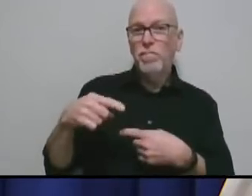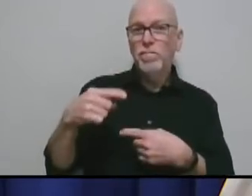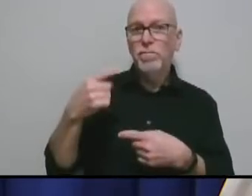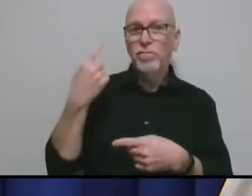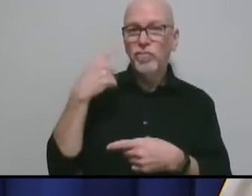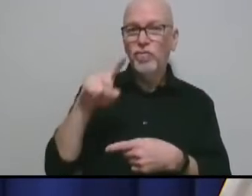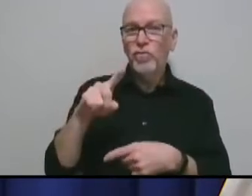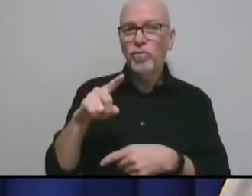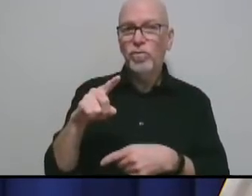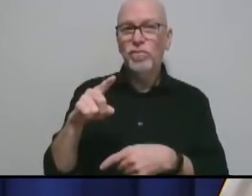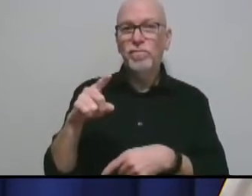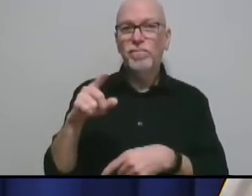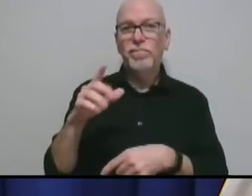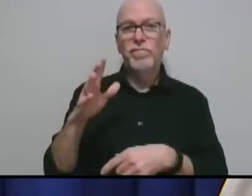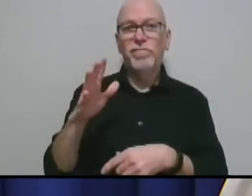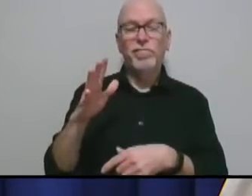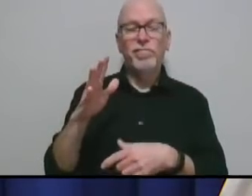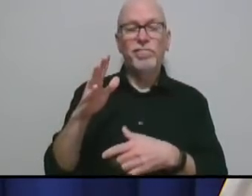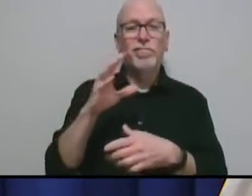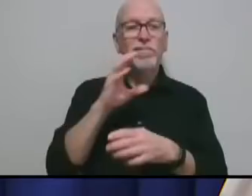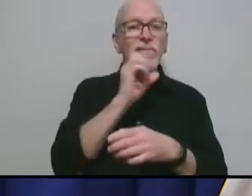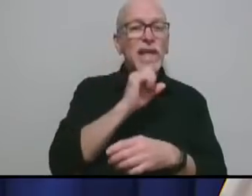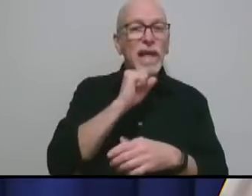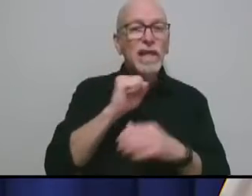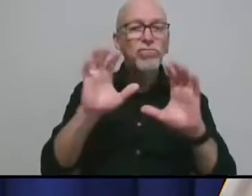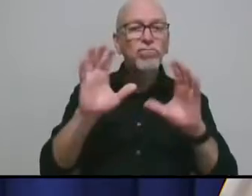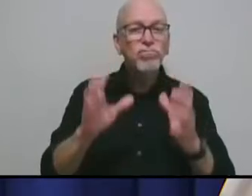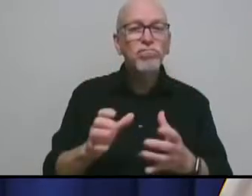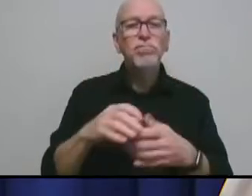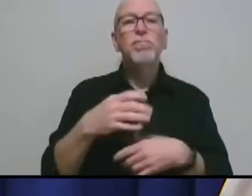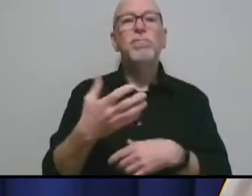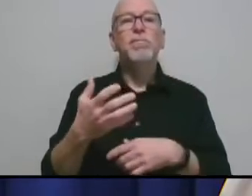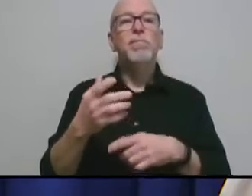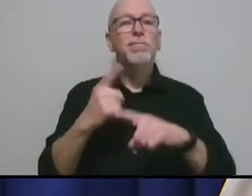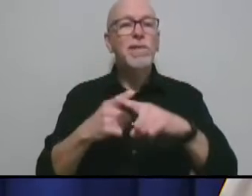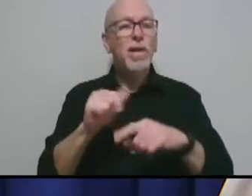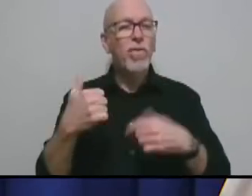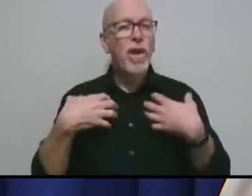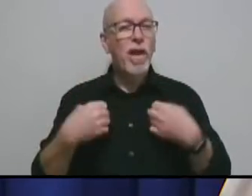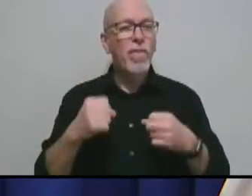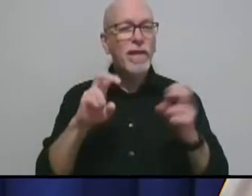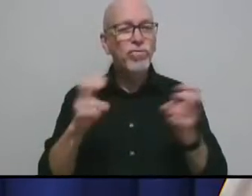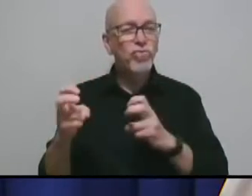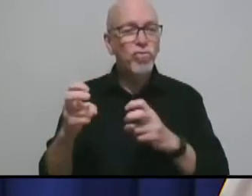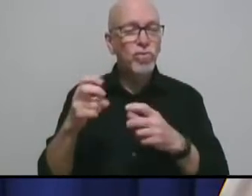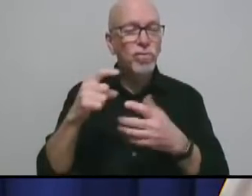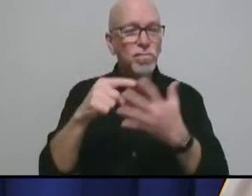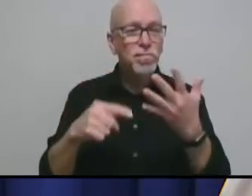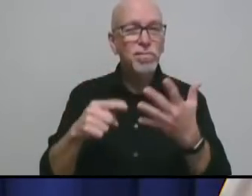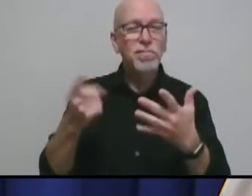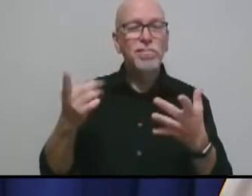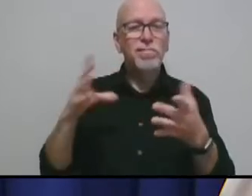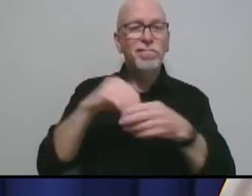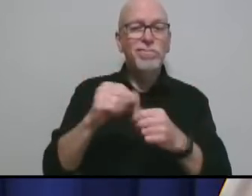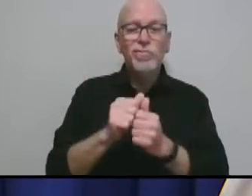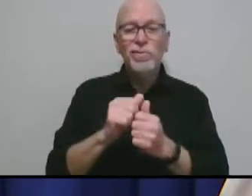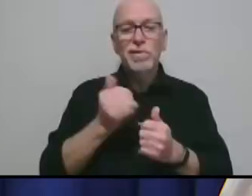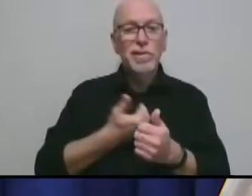online, age and comorbidities, and how that affects the equation in terms of supply and